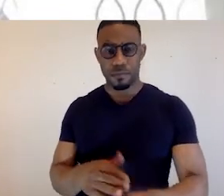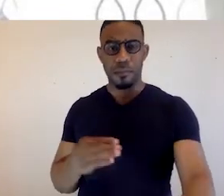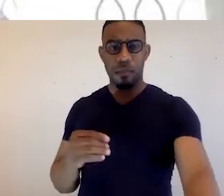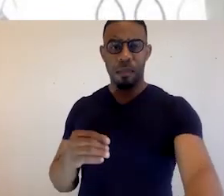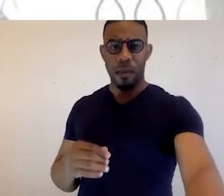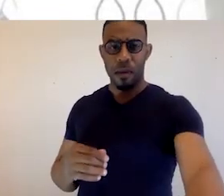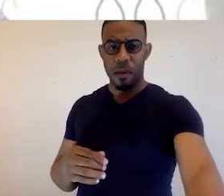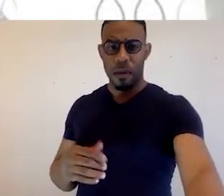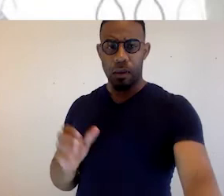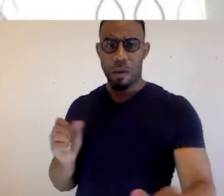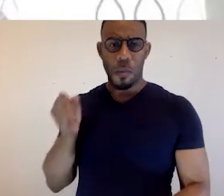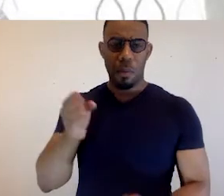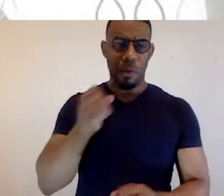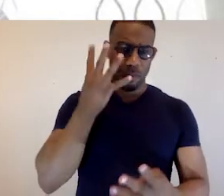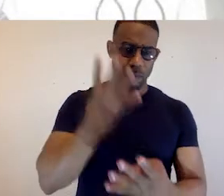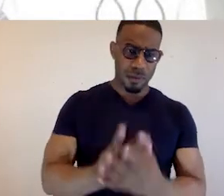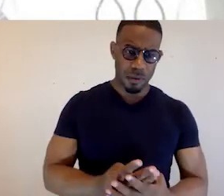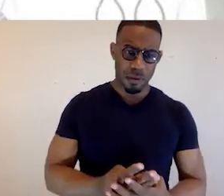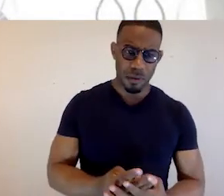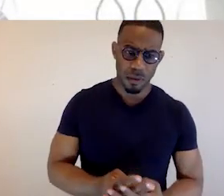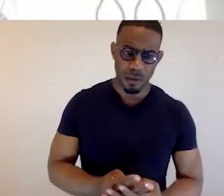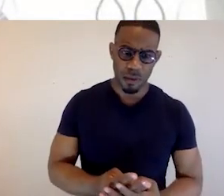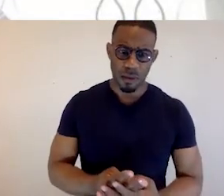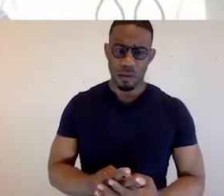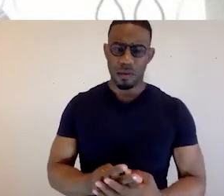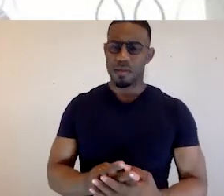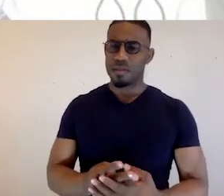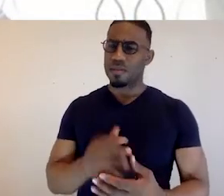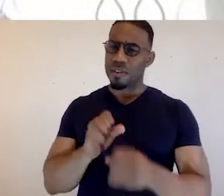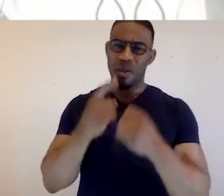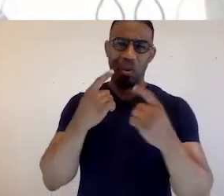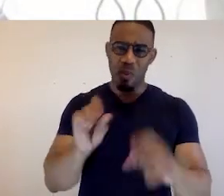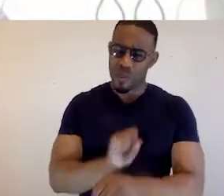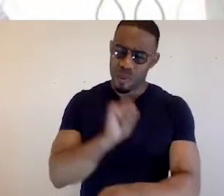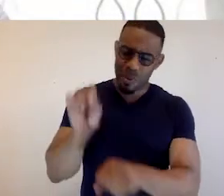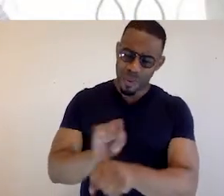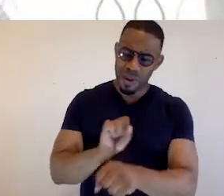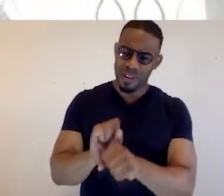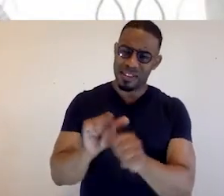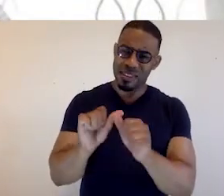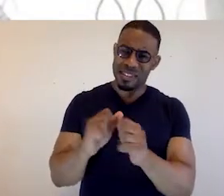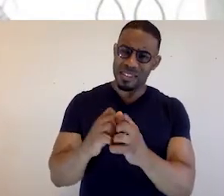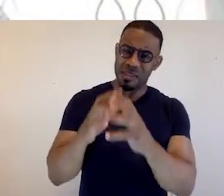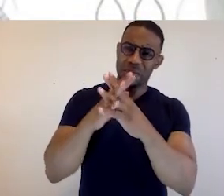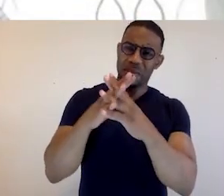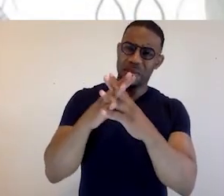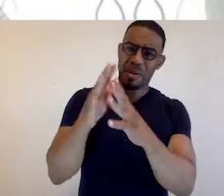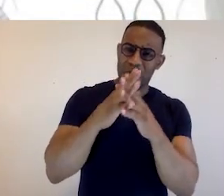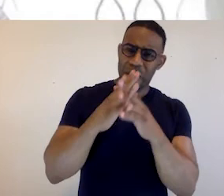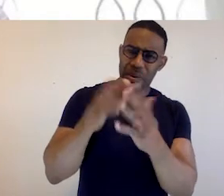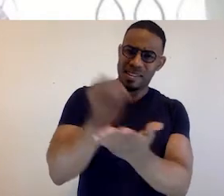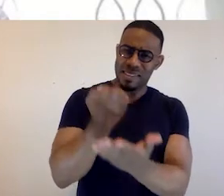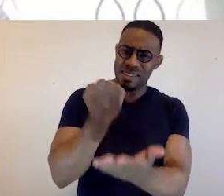and putting them in shackles and making them work to continue building America's economy.